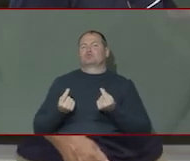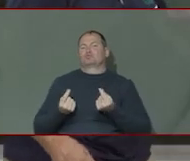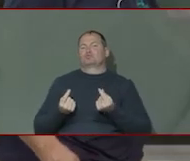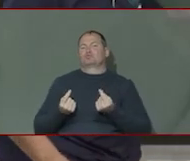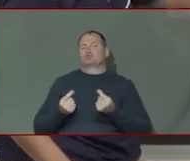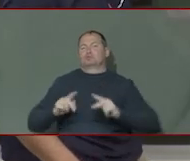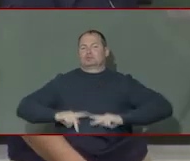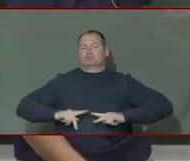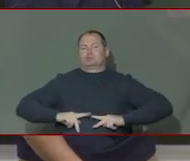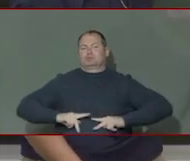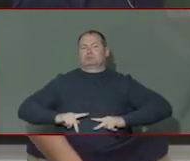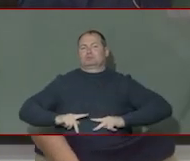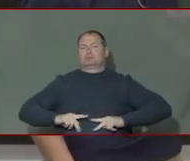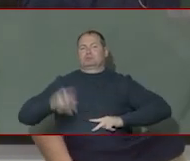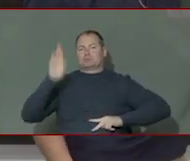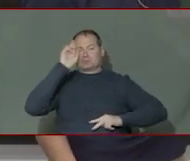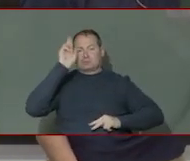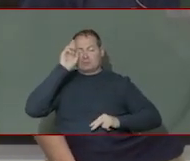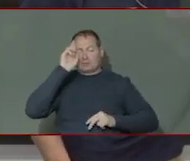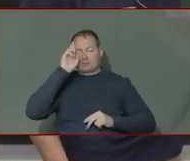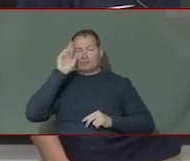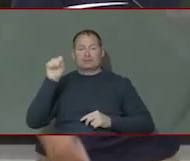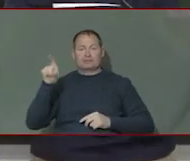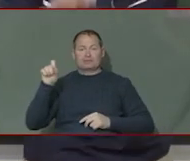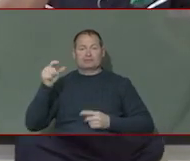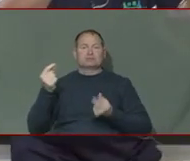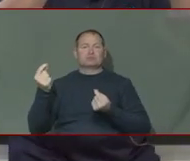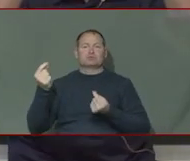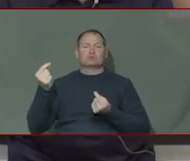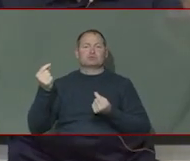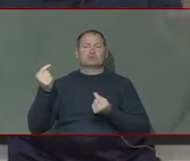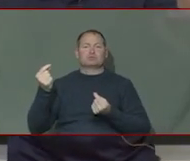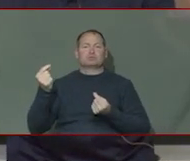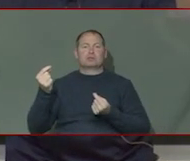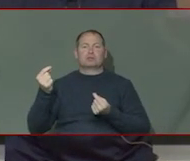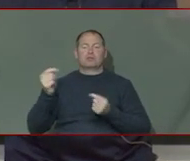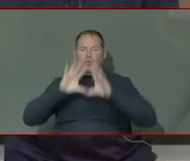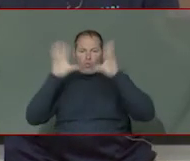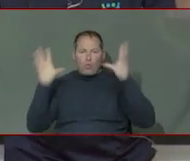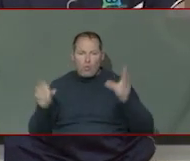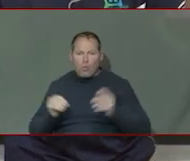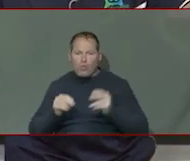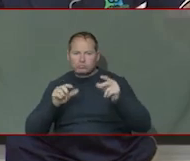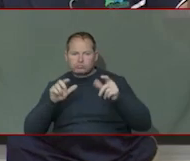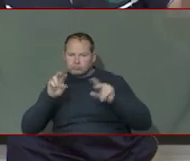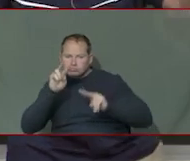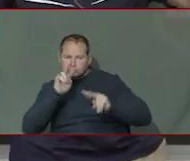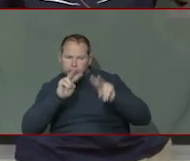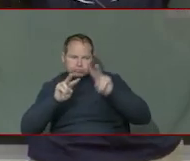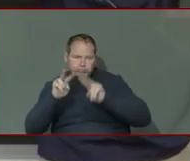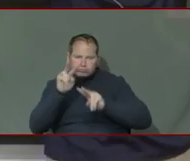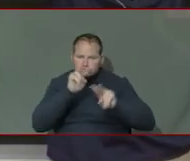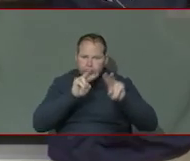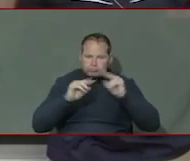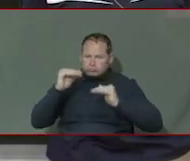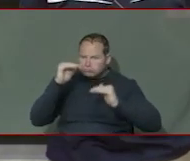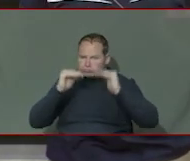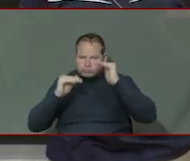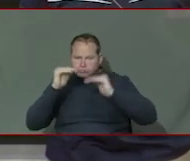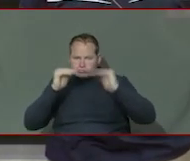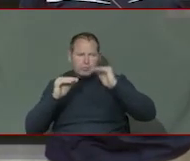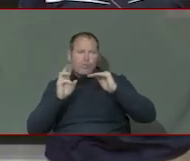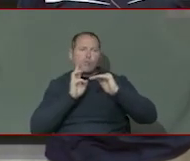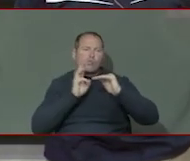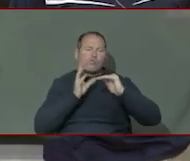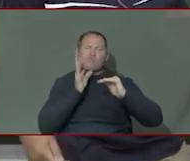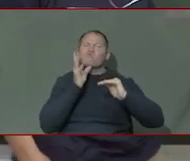Remember the kidneys through these small structures called nephrons, they regulate everything. They say, this person has got too much water